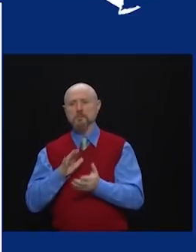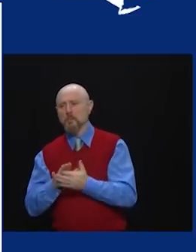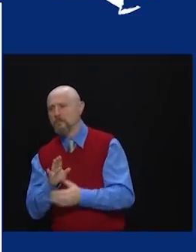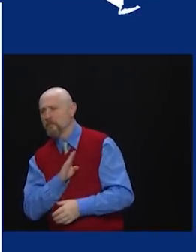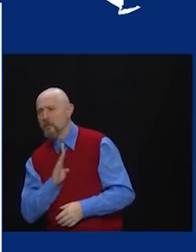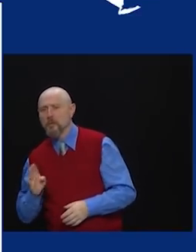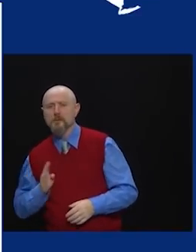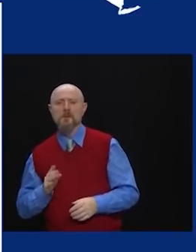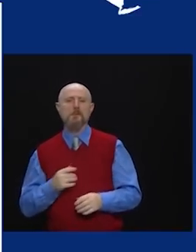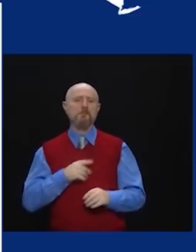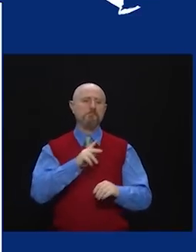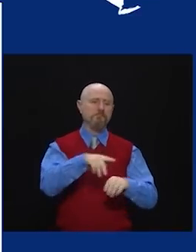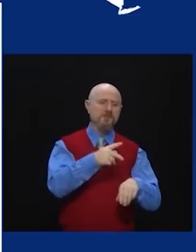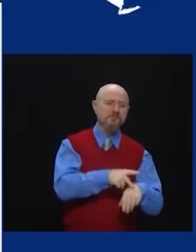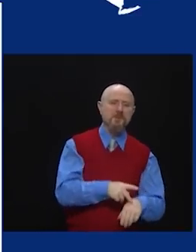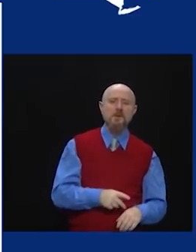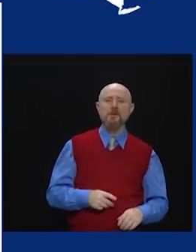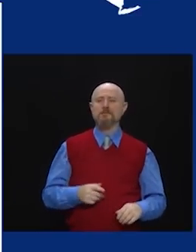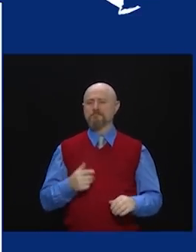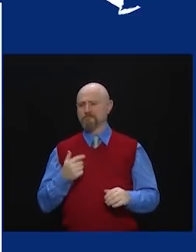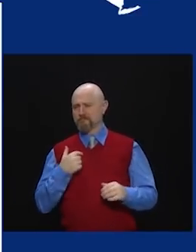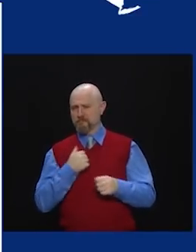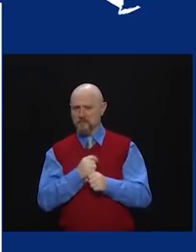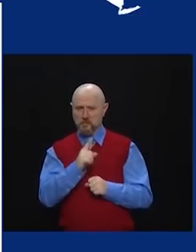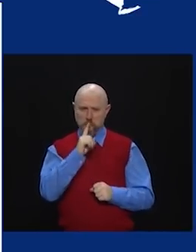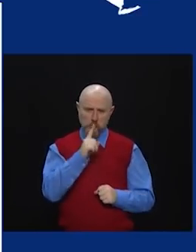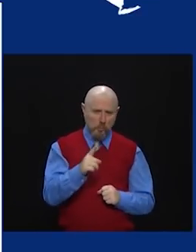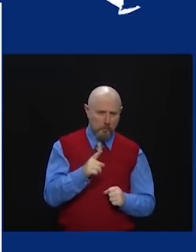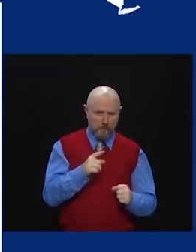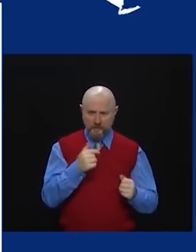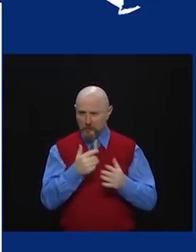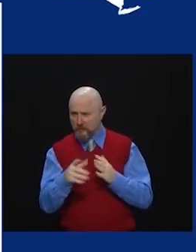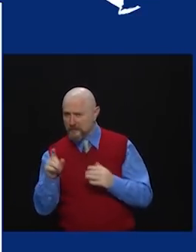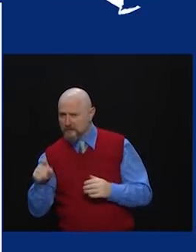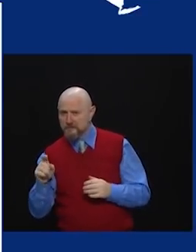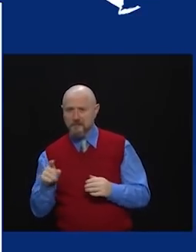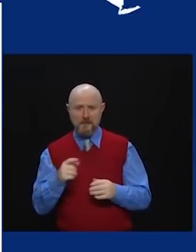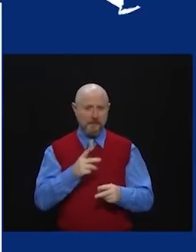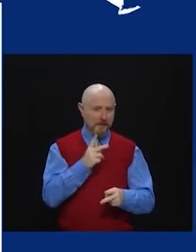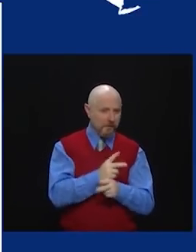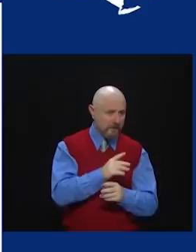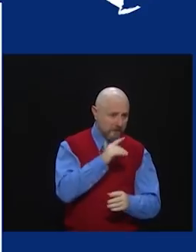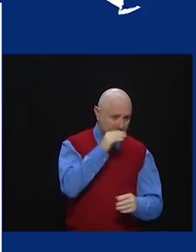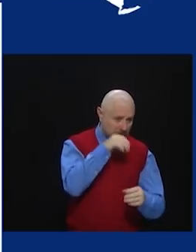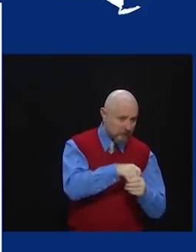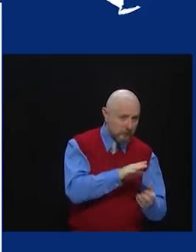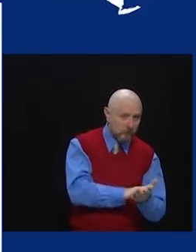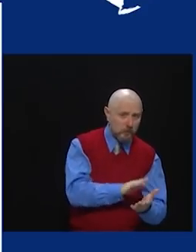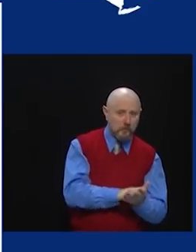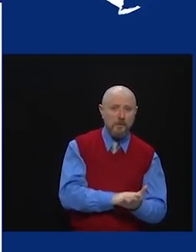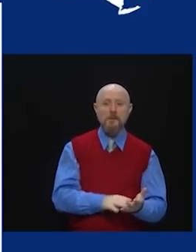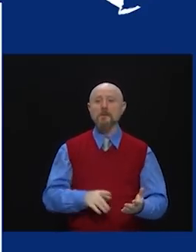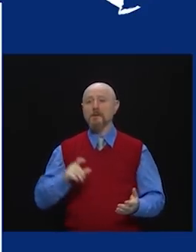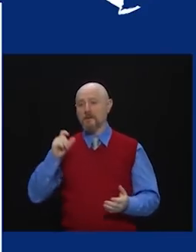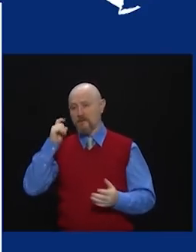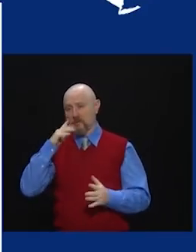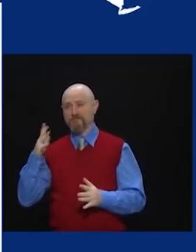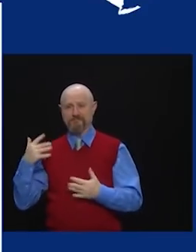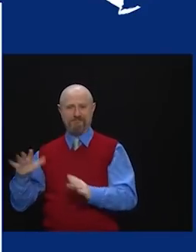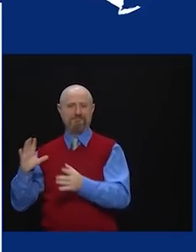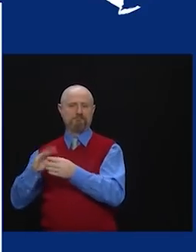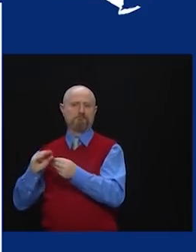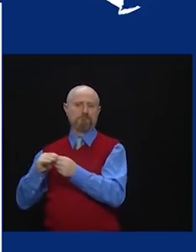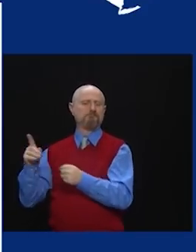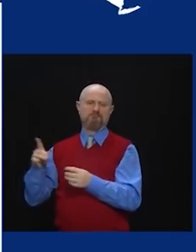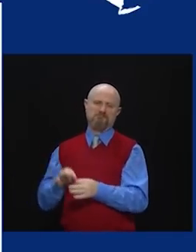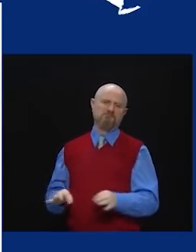make sure that they have what they need to keep kids in school, because we, as the Governor said, know that is so critical for all